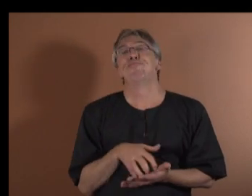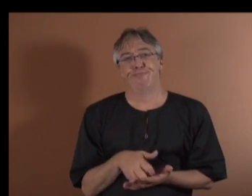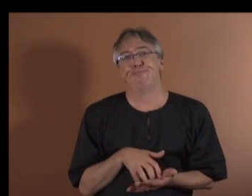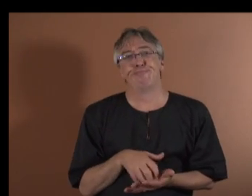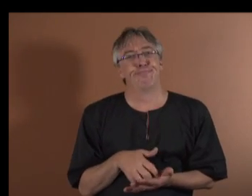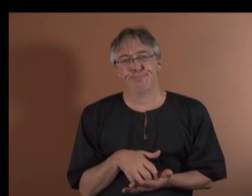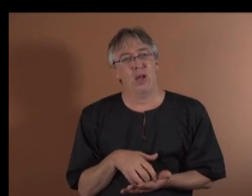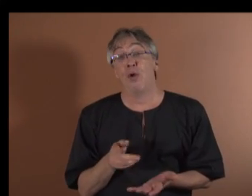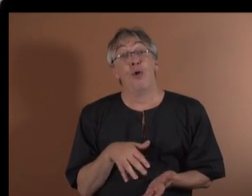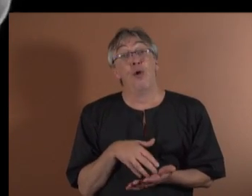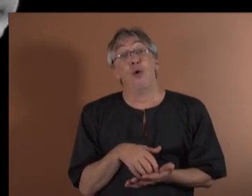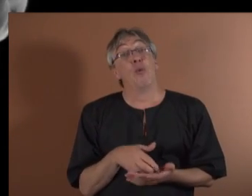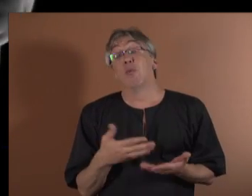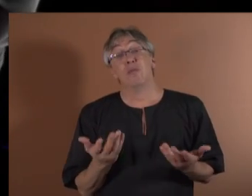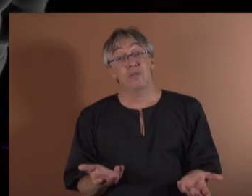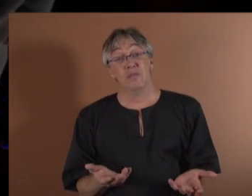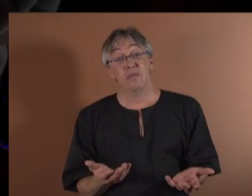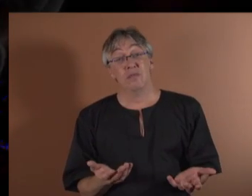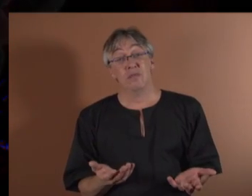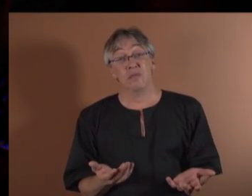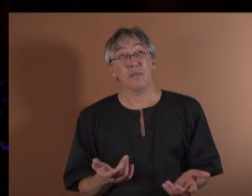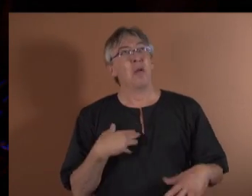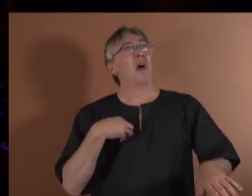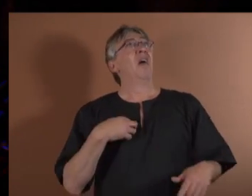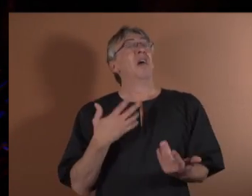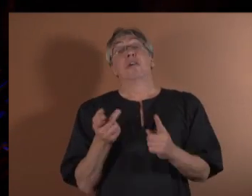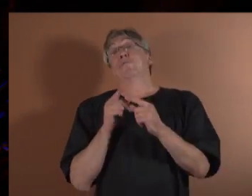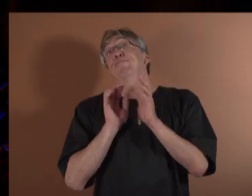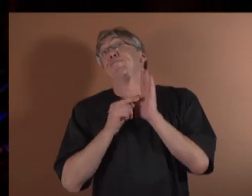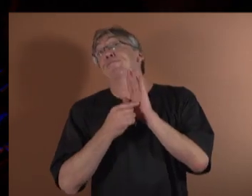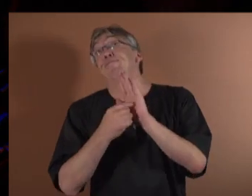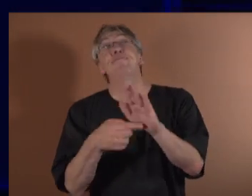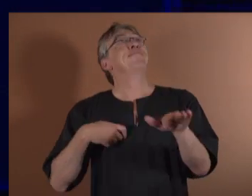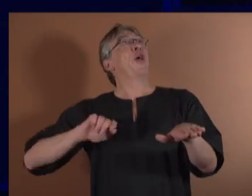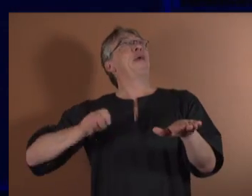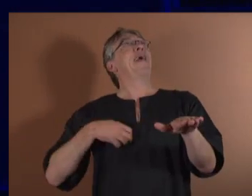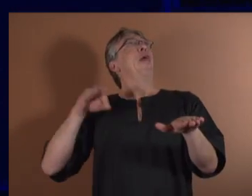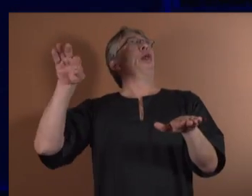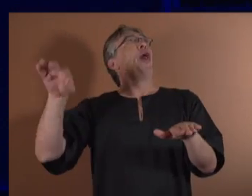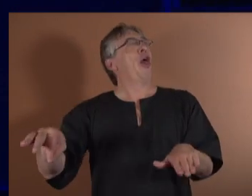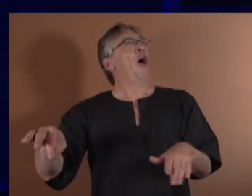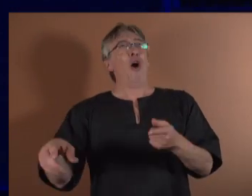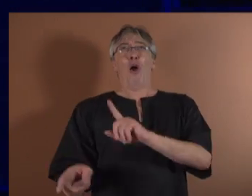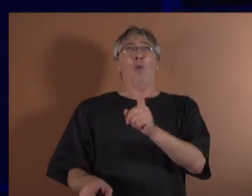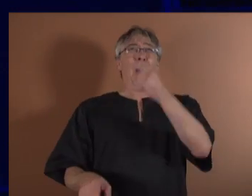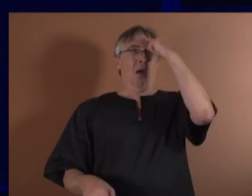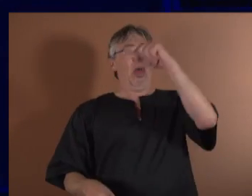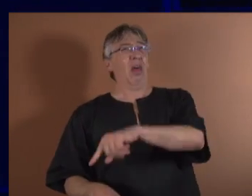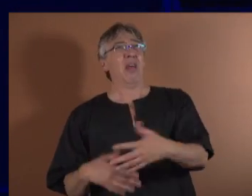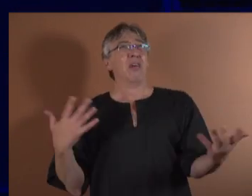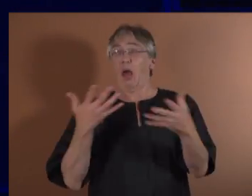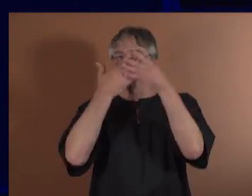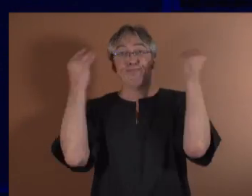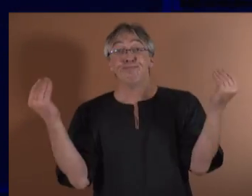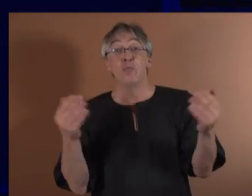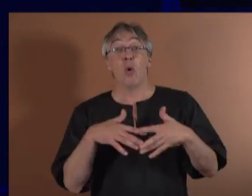It forgets where it laid your keys down, and it doesn't handle trying to track more than 4 things at once. But there's